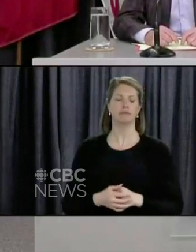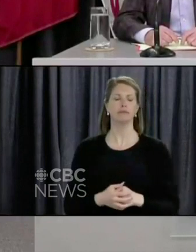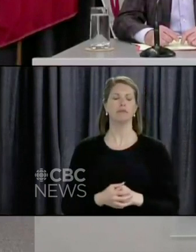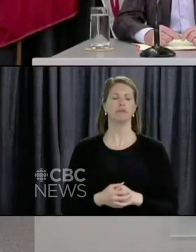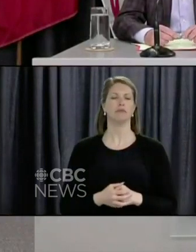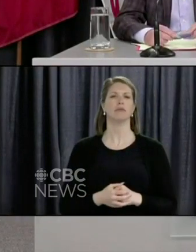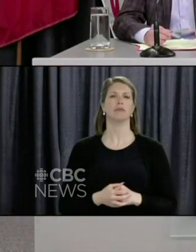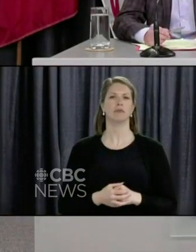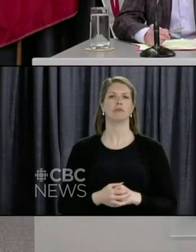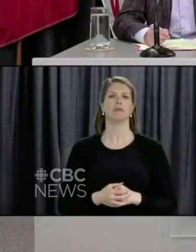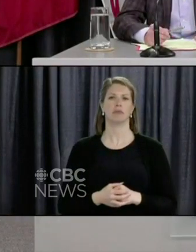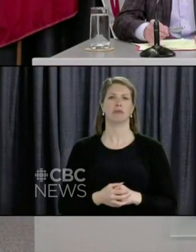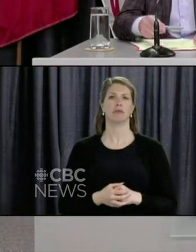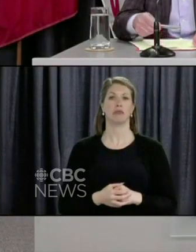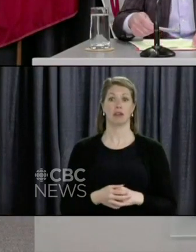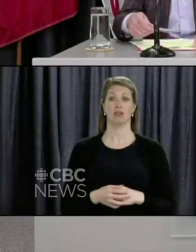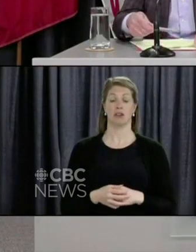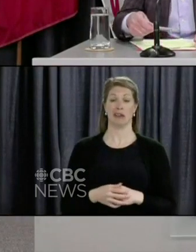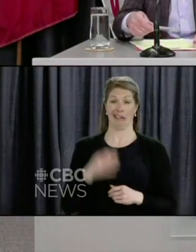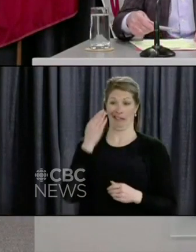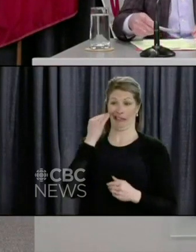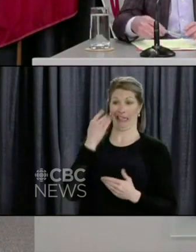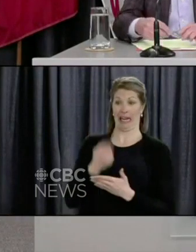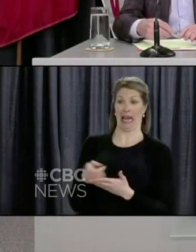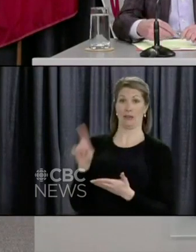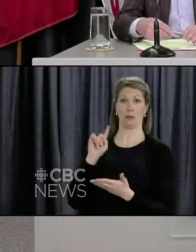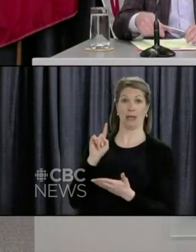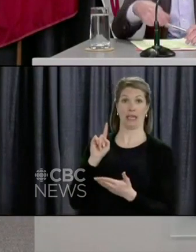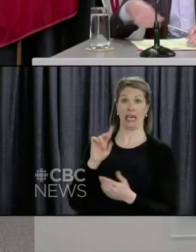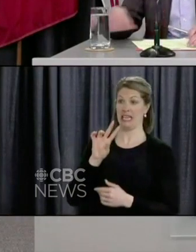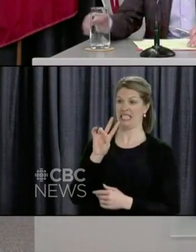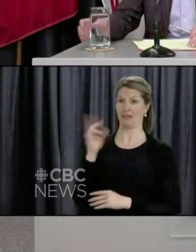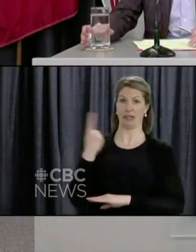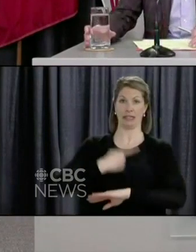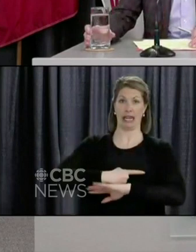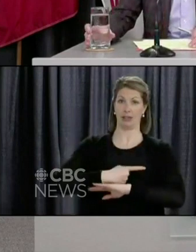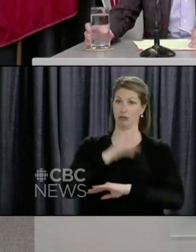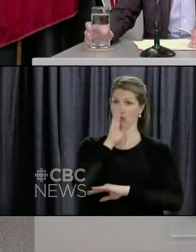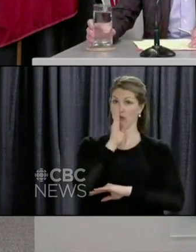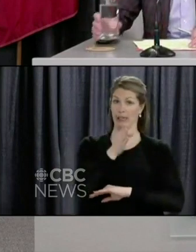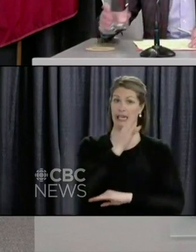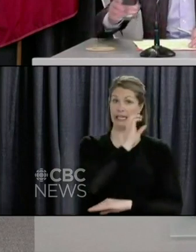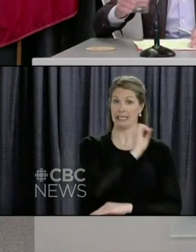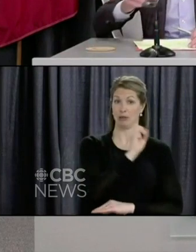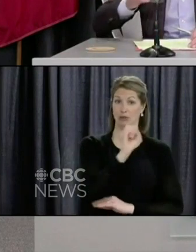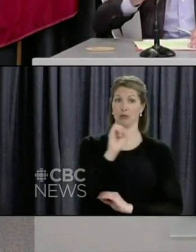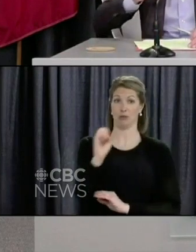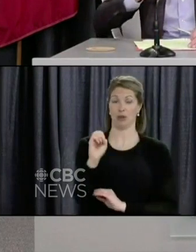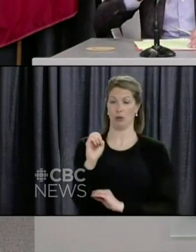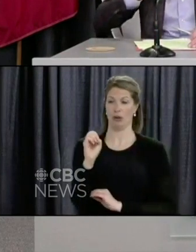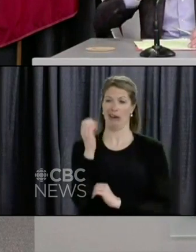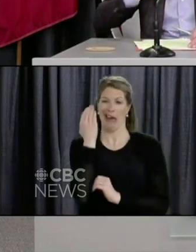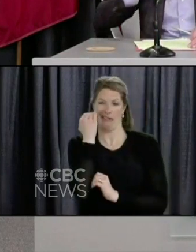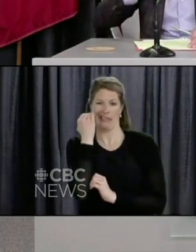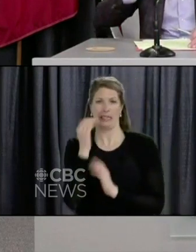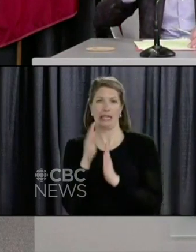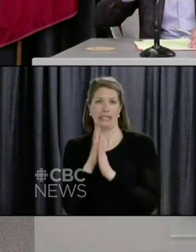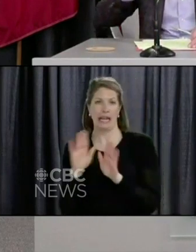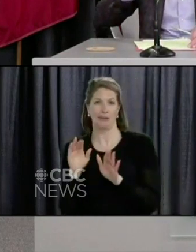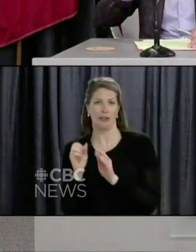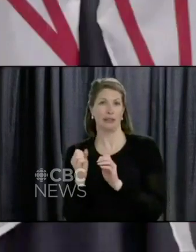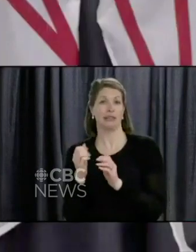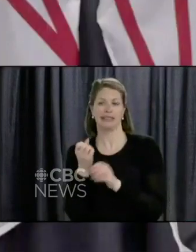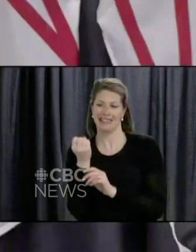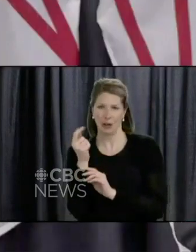said, we've come off of 7 days of no new cases, and then over the weekend, we saw 2 new positive